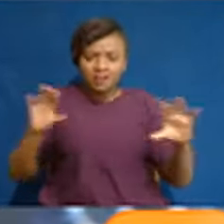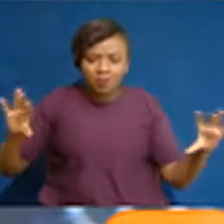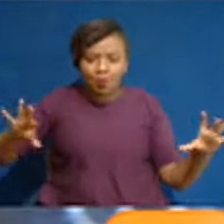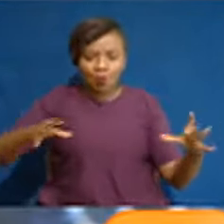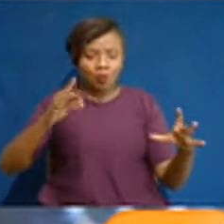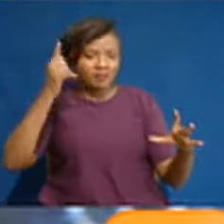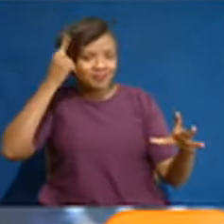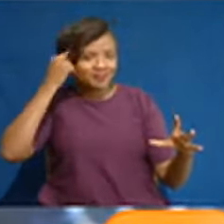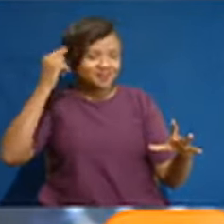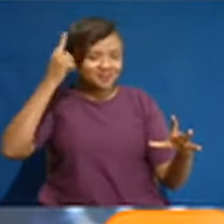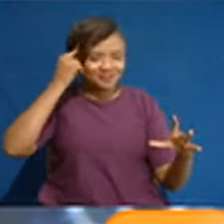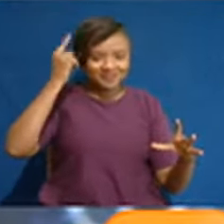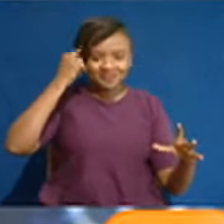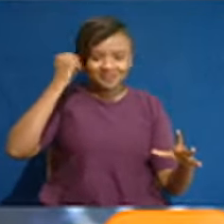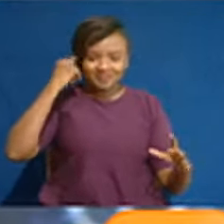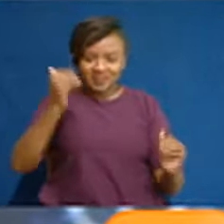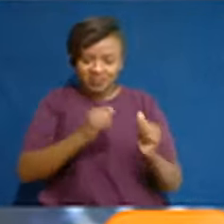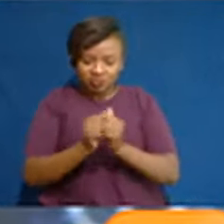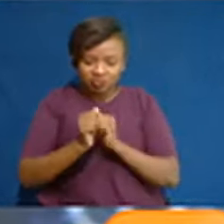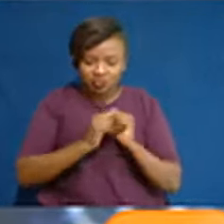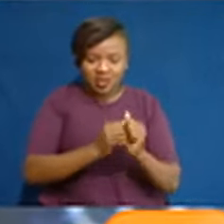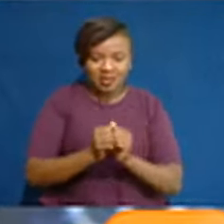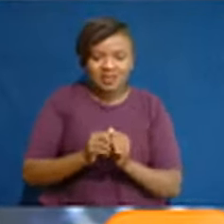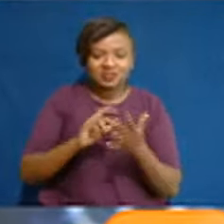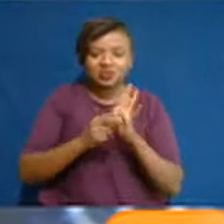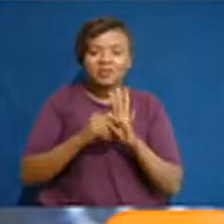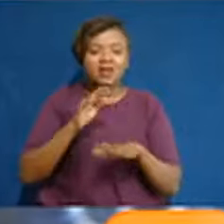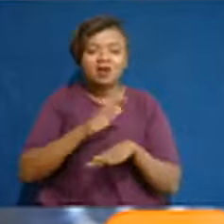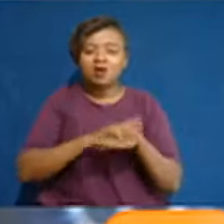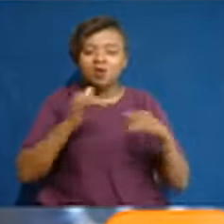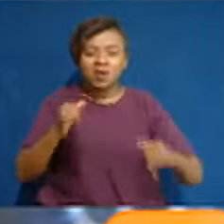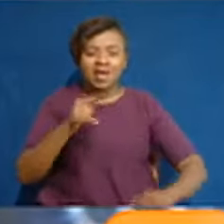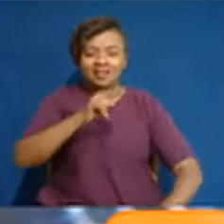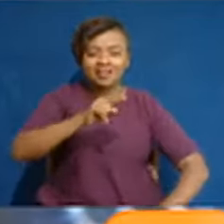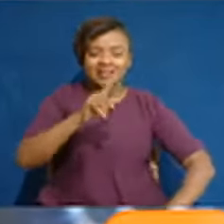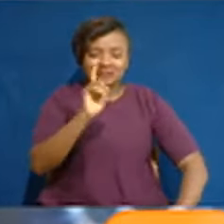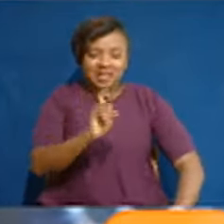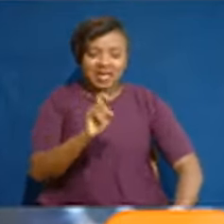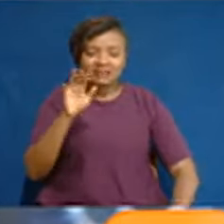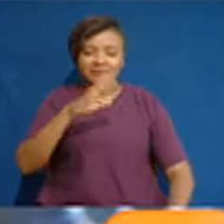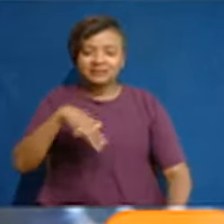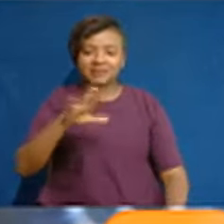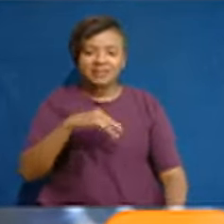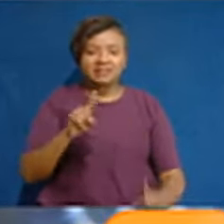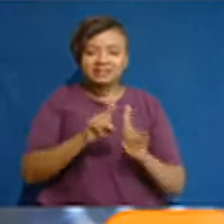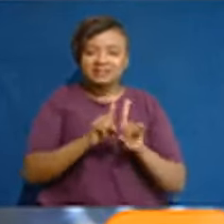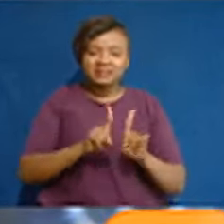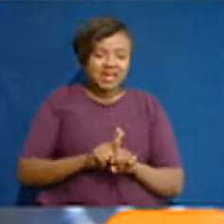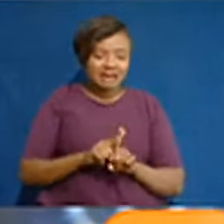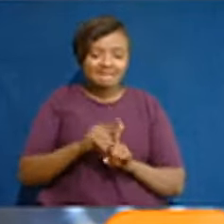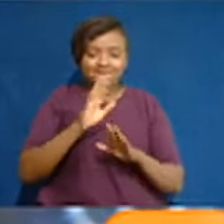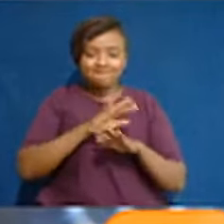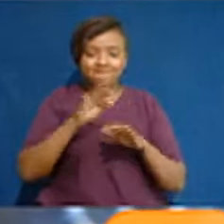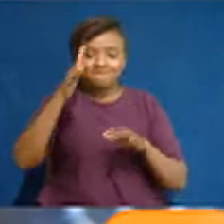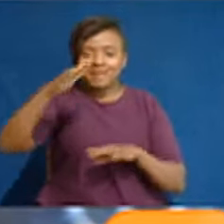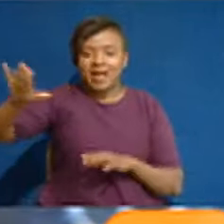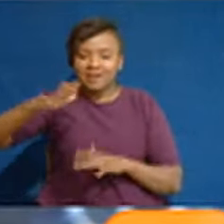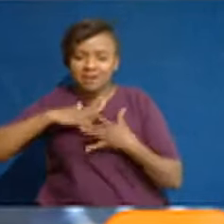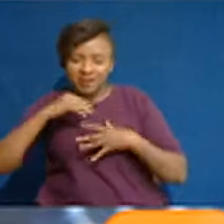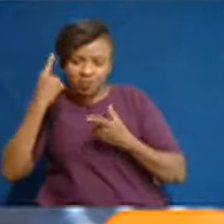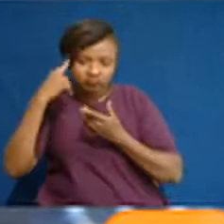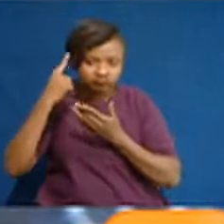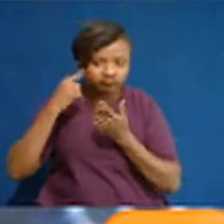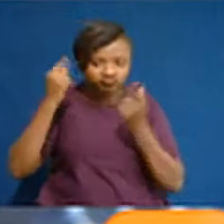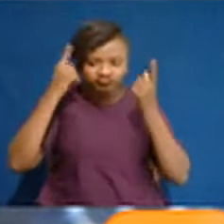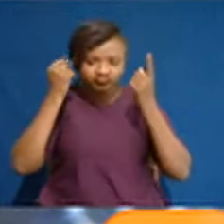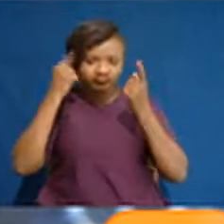why it's so dynamic, right? So these X spaces are really spaces like the parliament where people are thinking through what are the policy issues, what do we need to